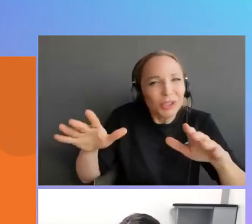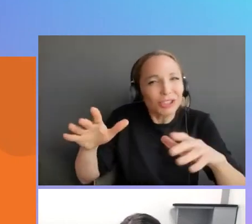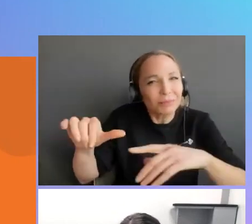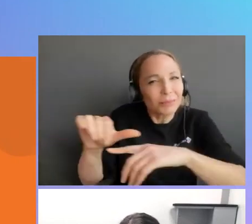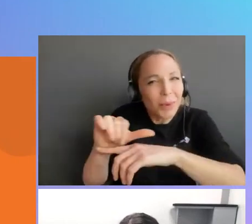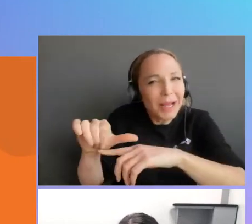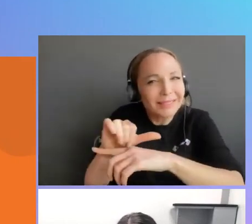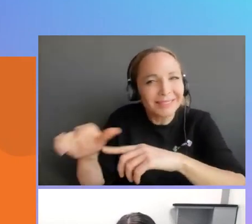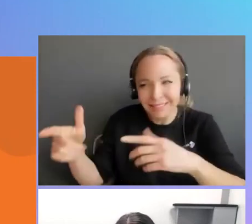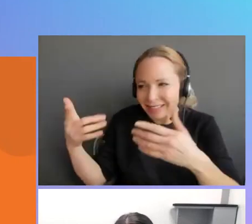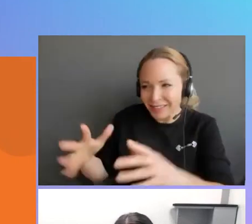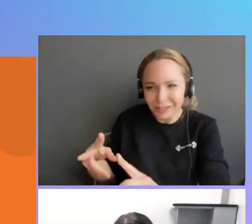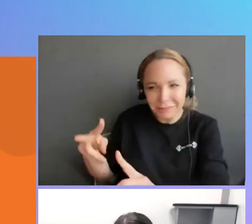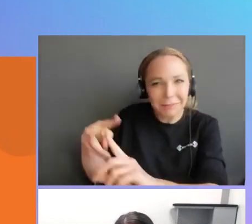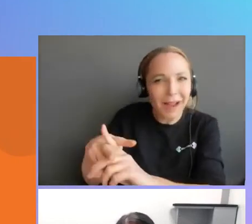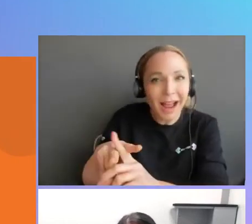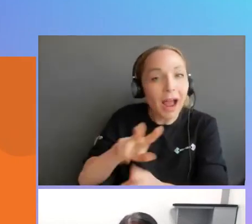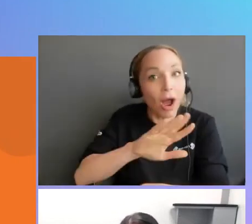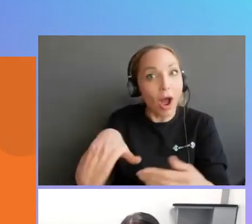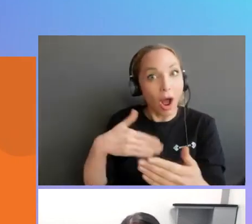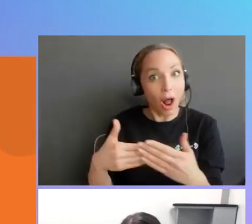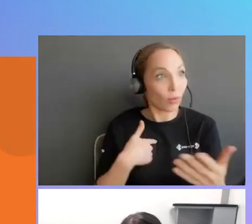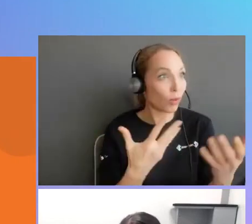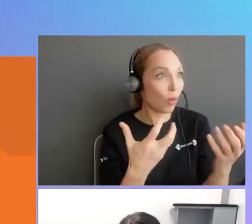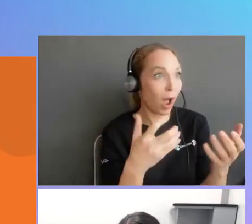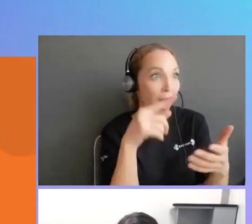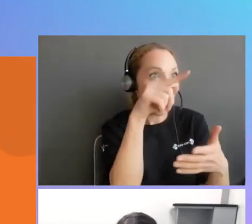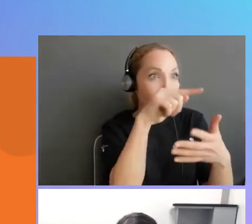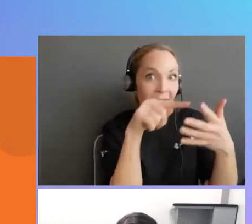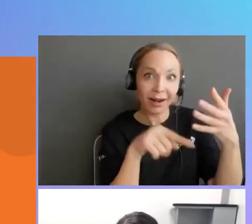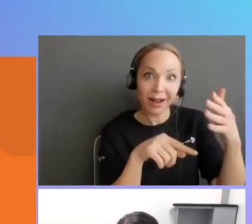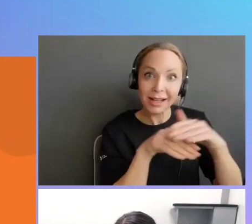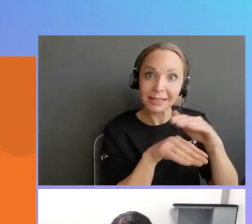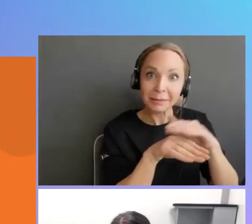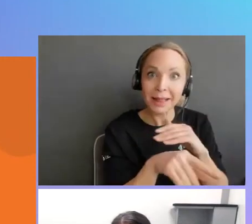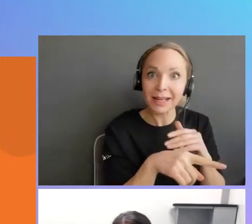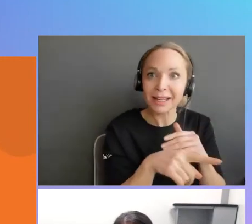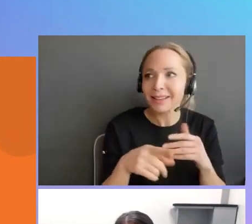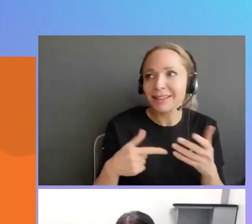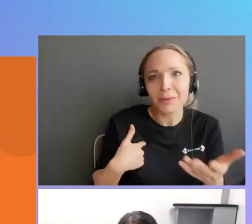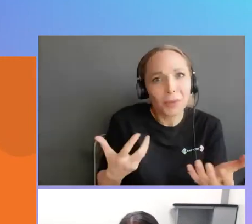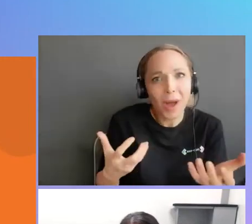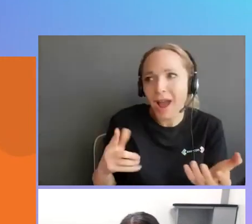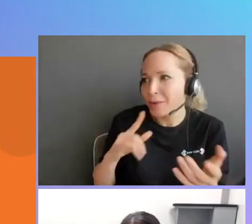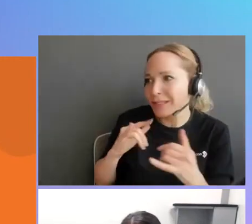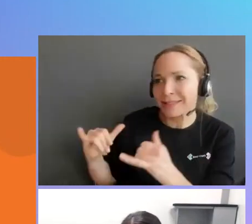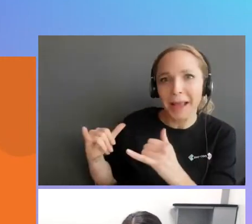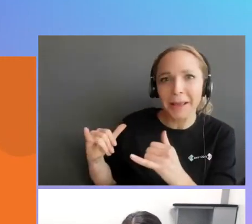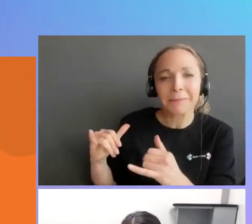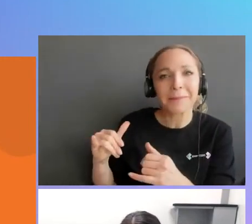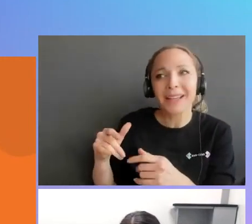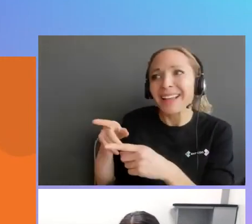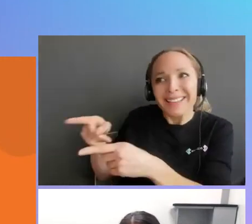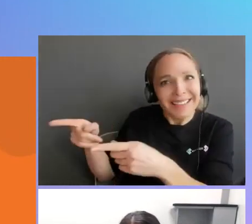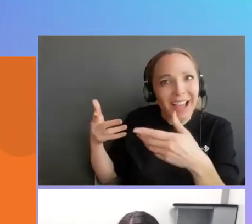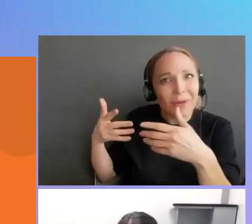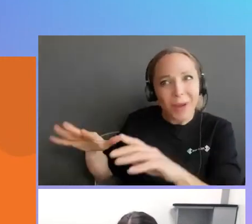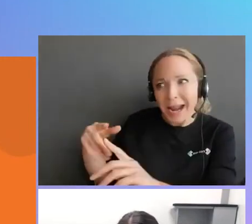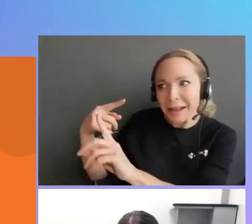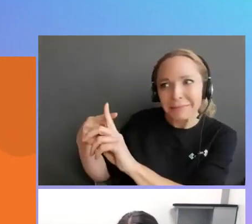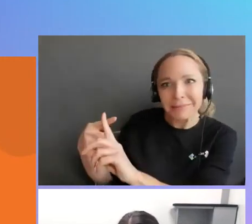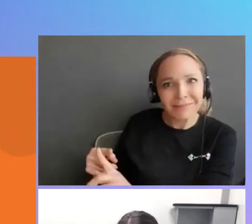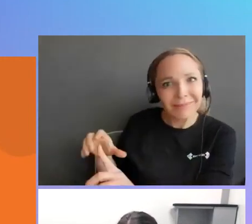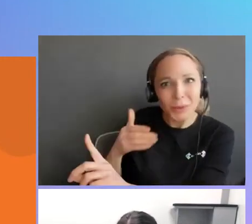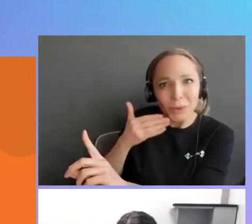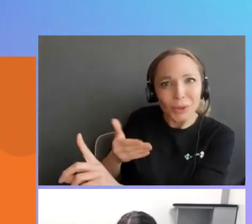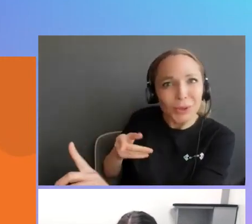want. So remember that idea of like add on one thing to what people are already doing. And that requires you